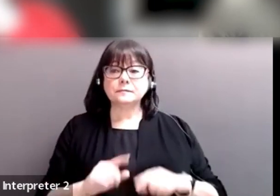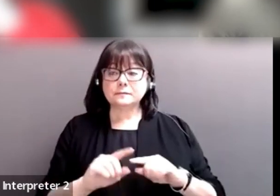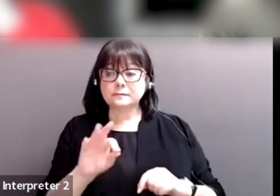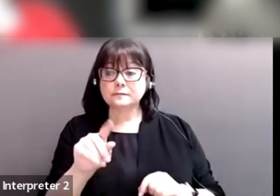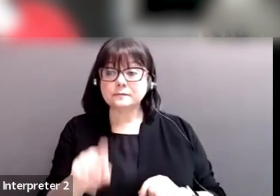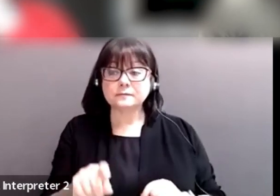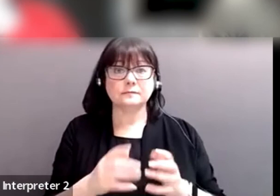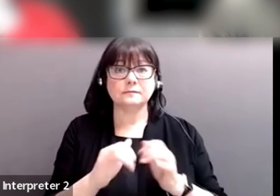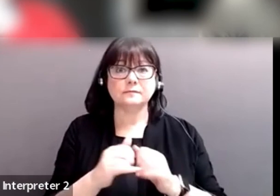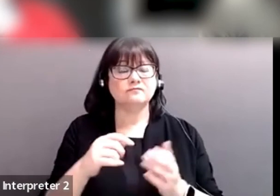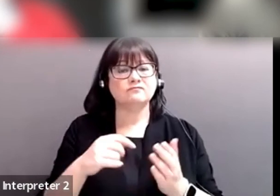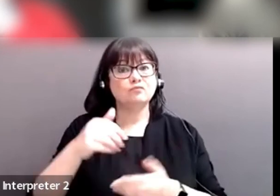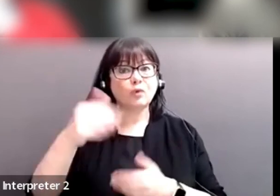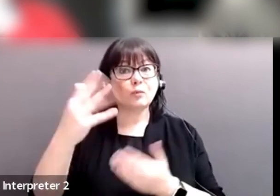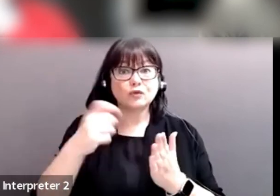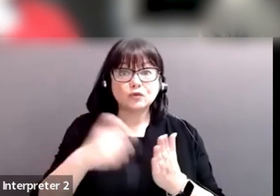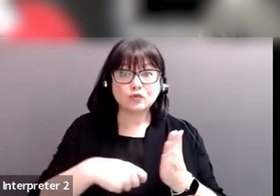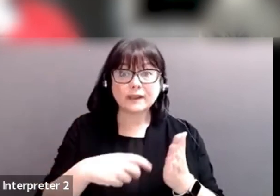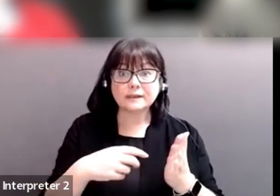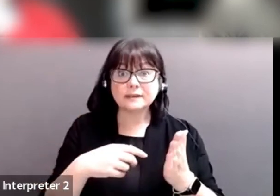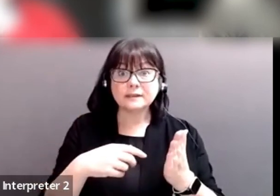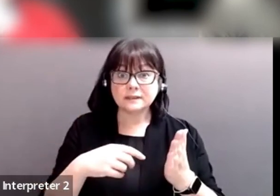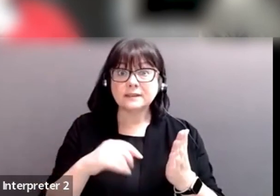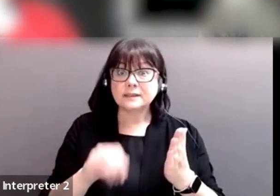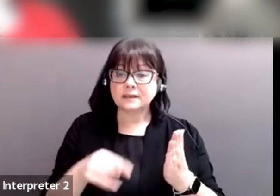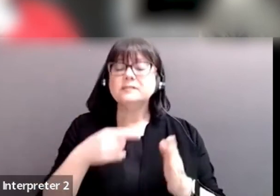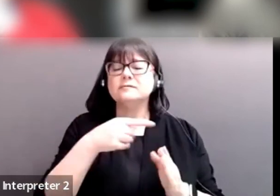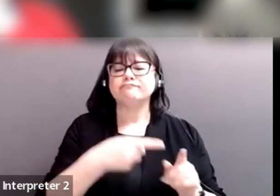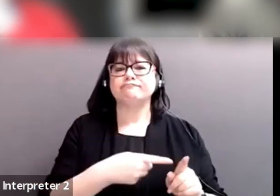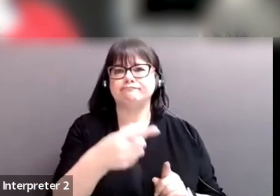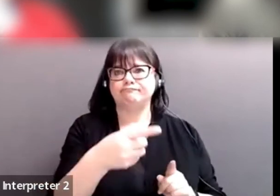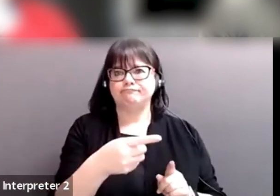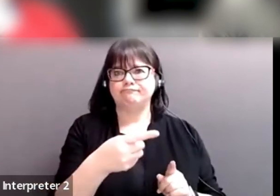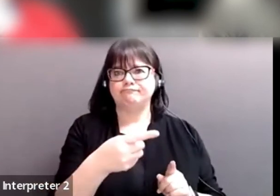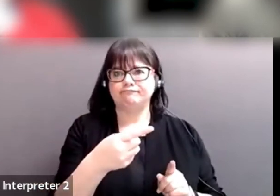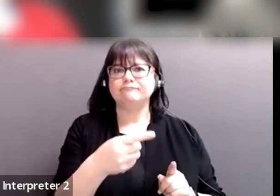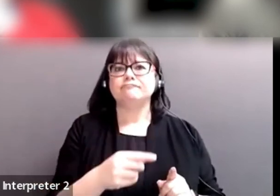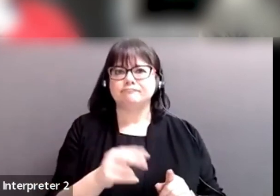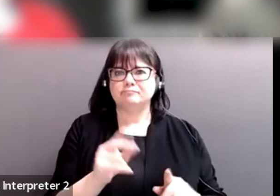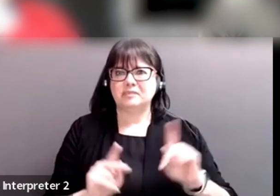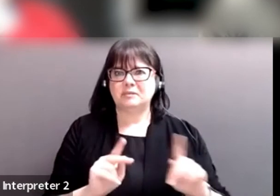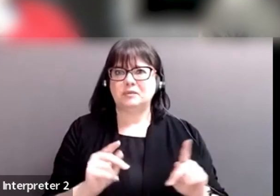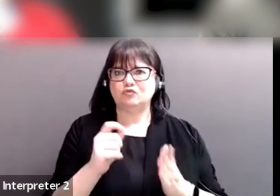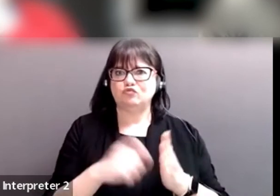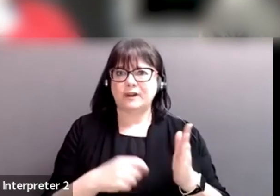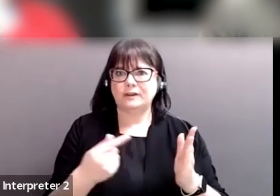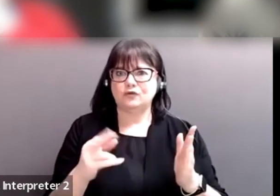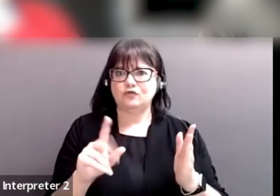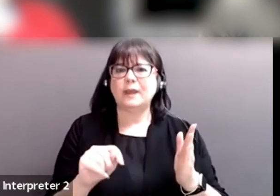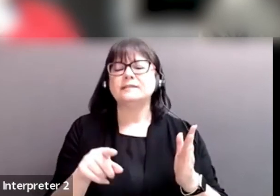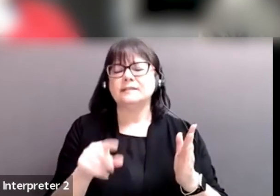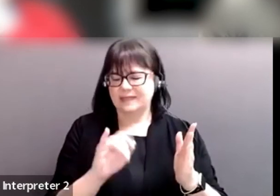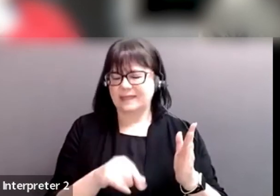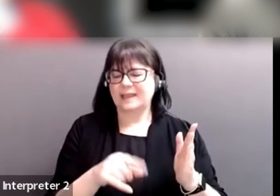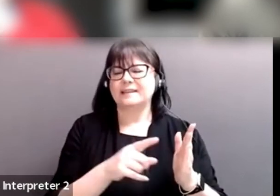actually writing the proposal, those types of things, like that is what grant writers are there to help with. And in that case, obviously, you'd be paying like the